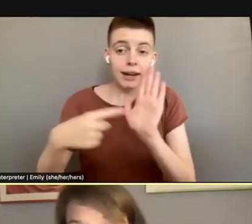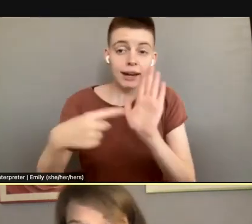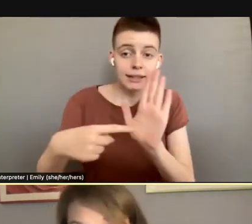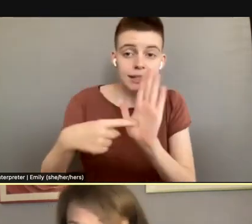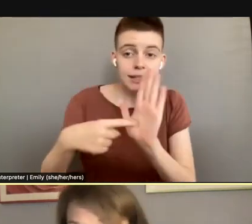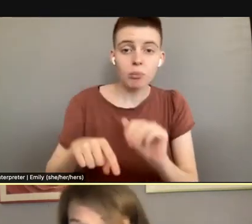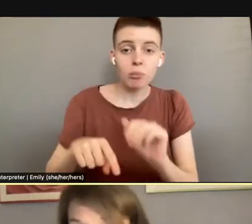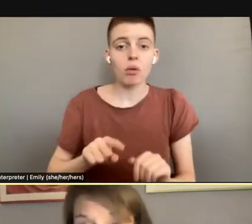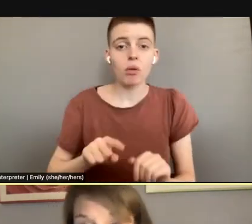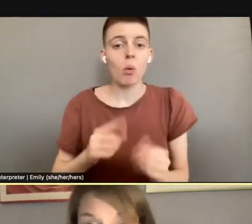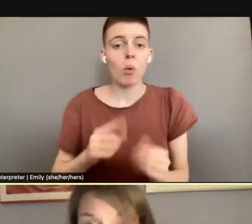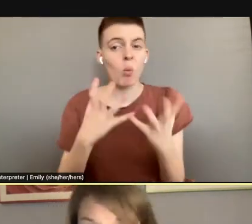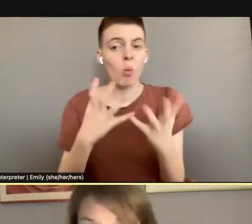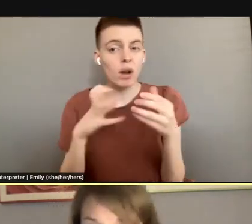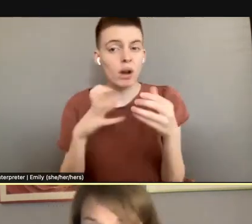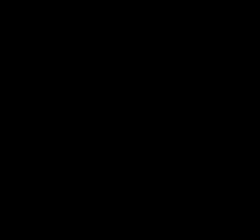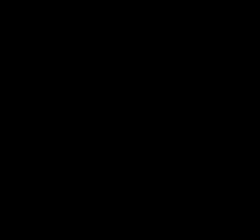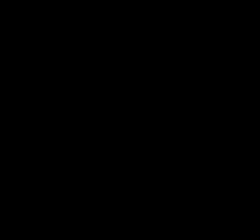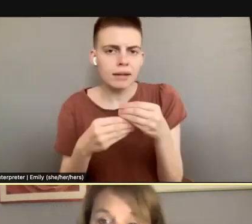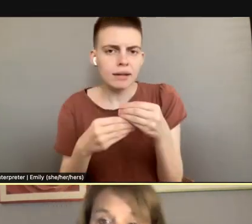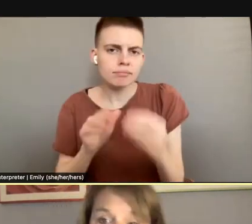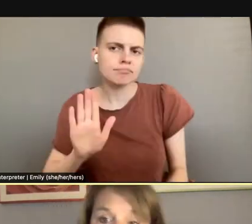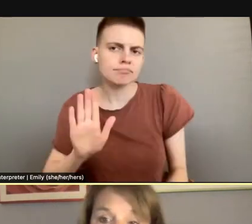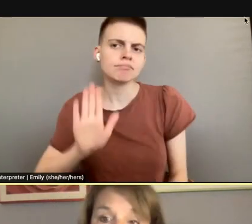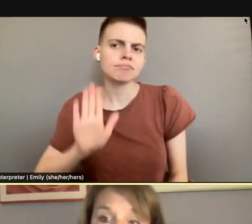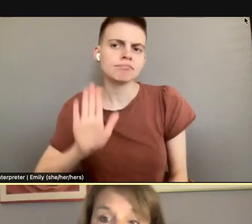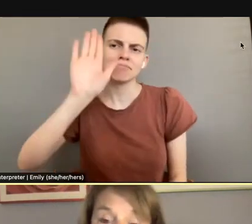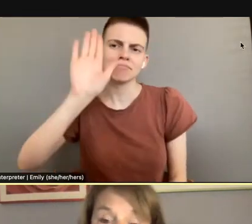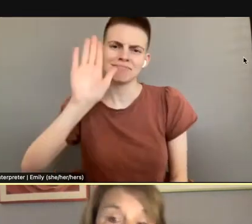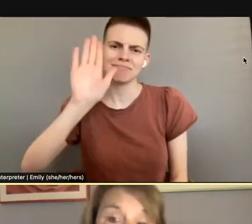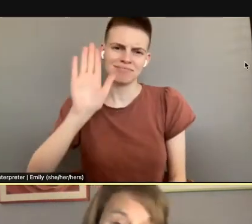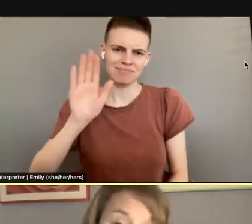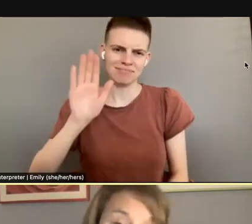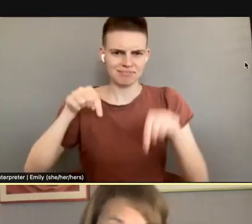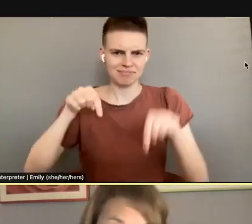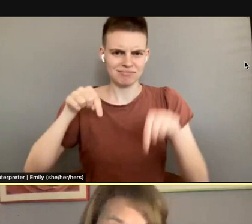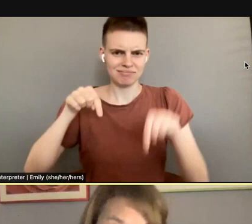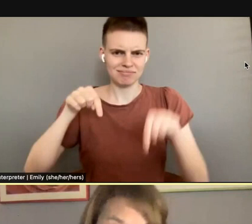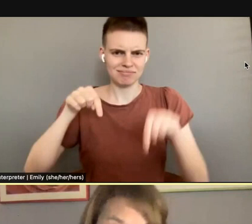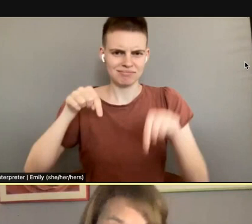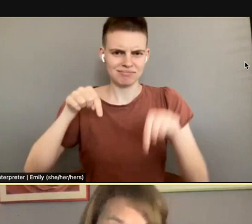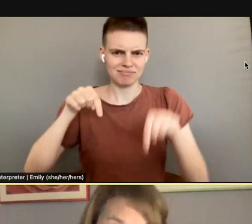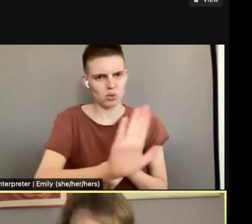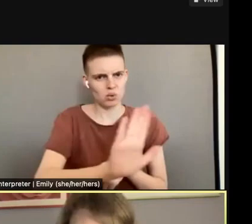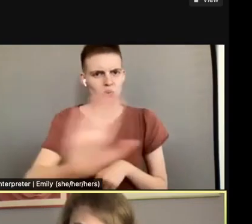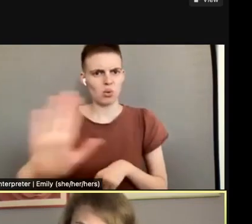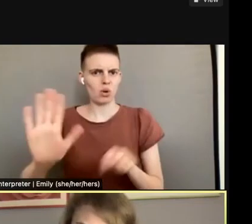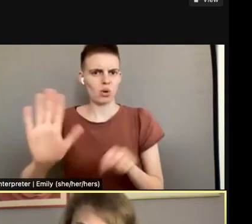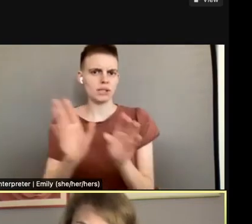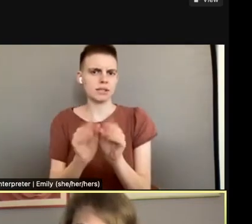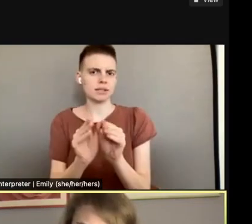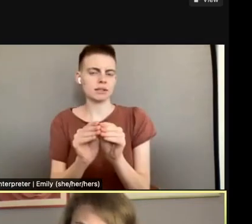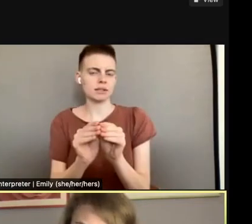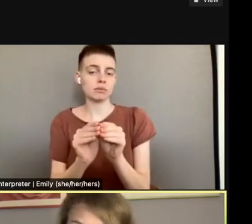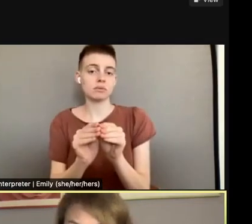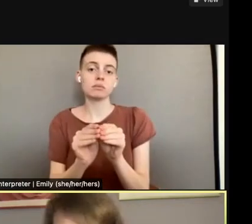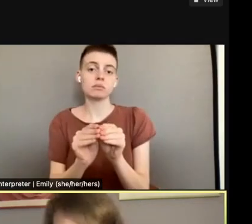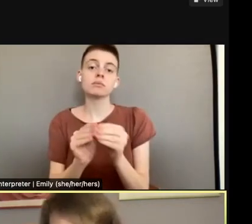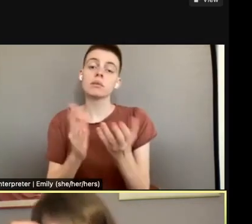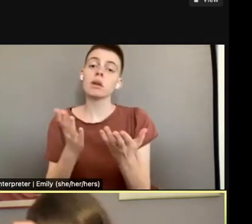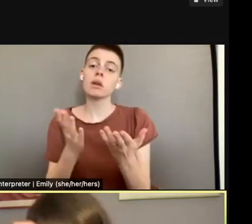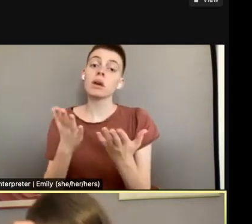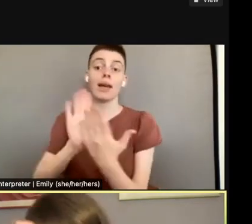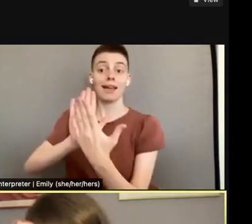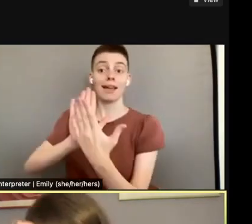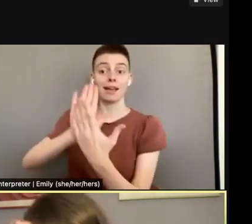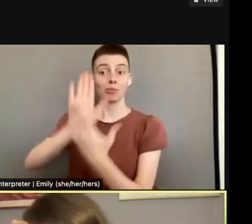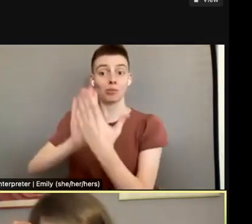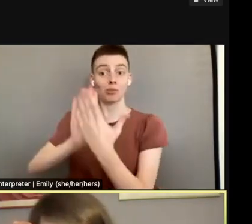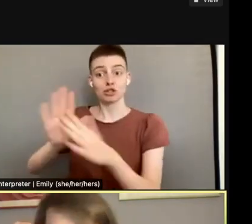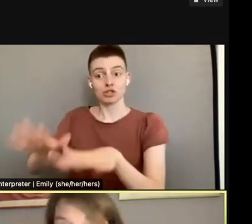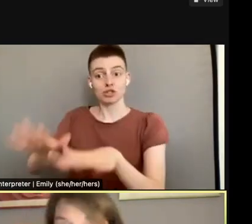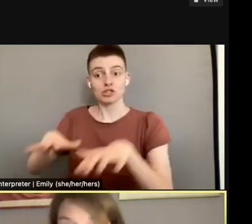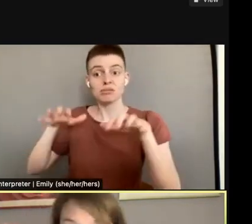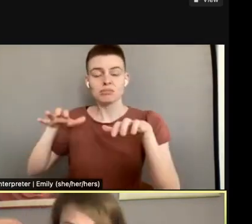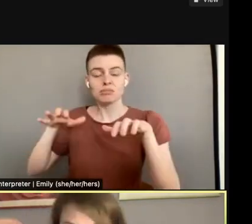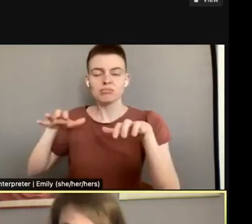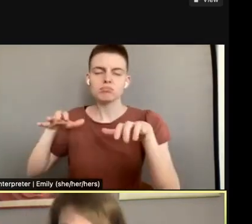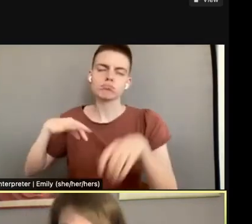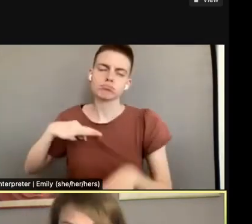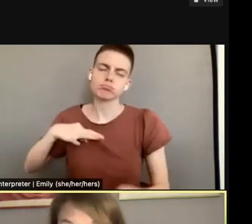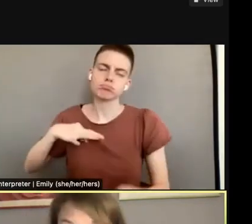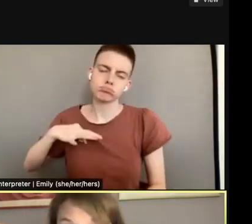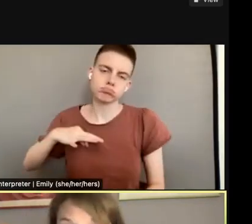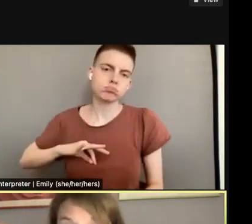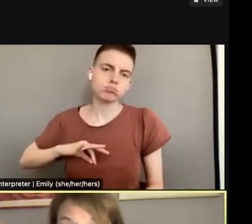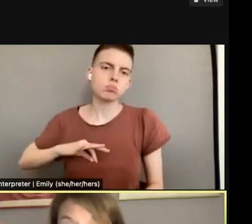add, please, this is your session. I feel like the one benefit to being face-to-face, along with some other things, is that people are more willing to